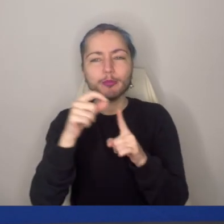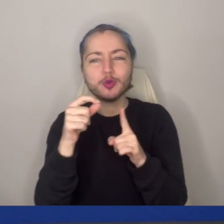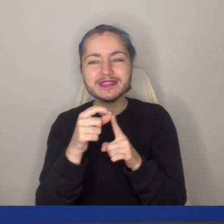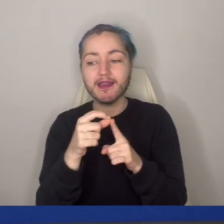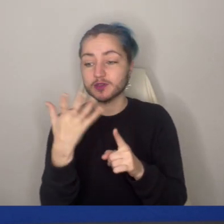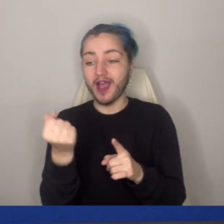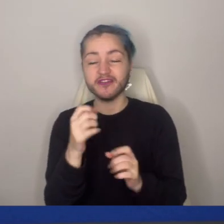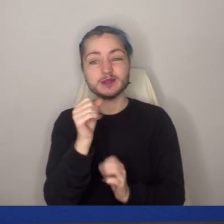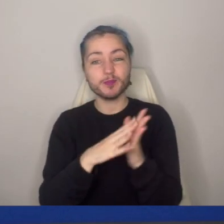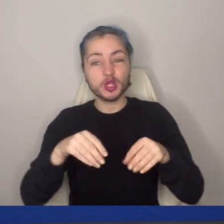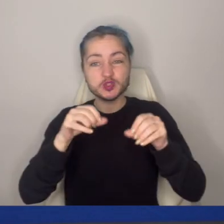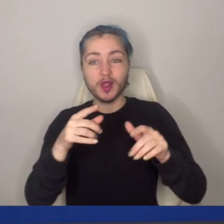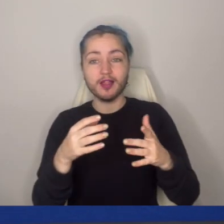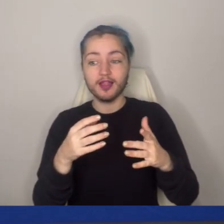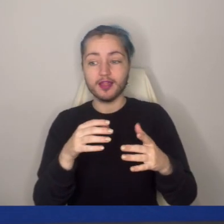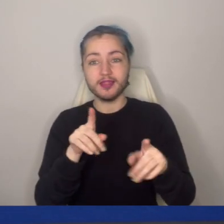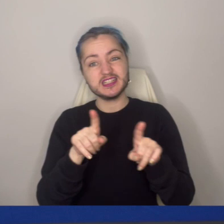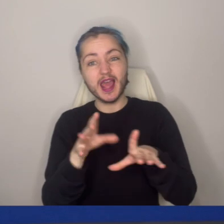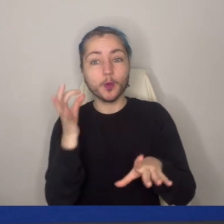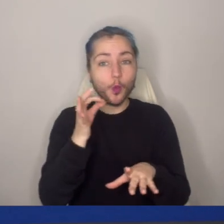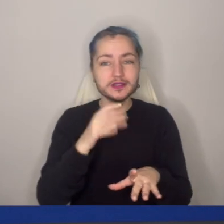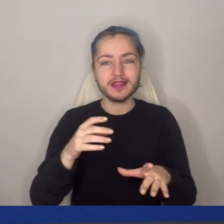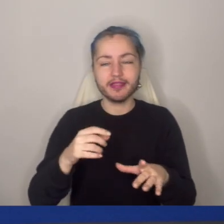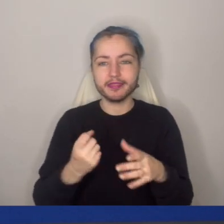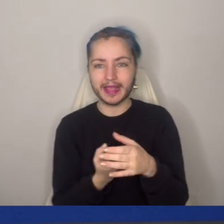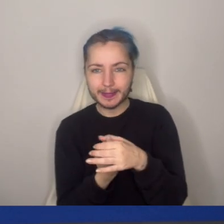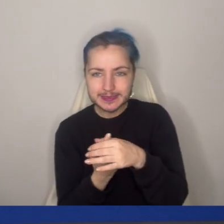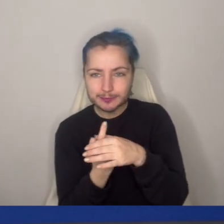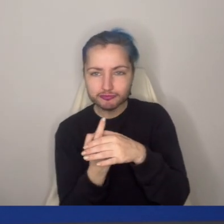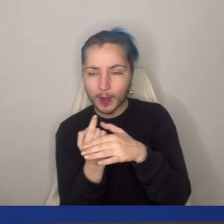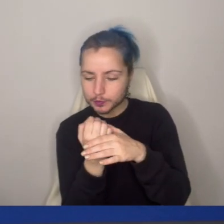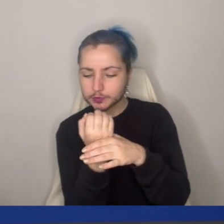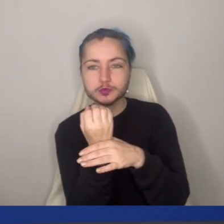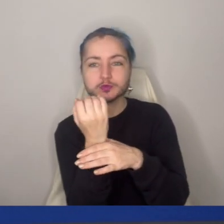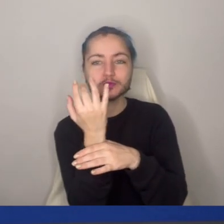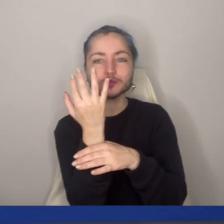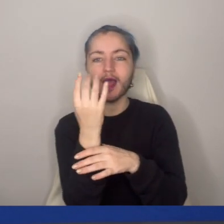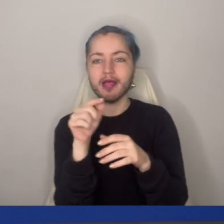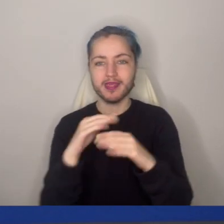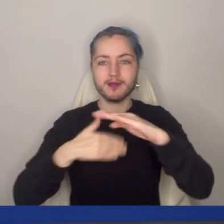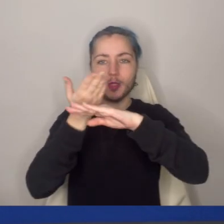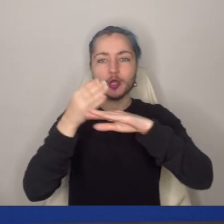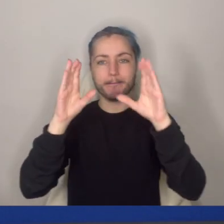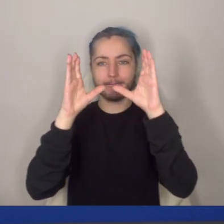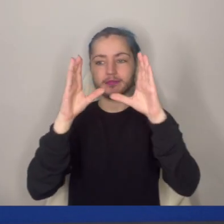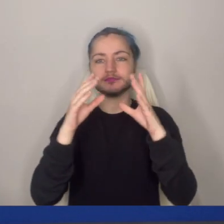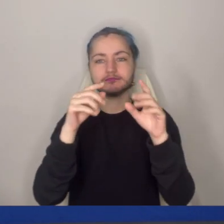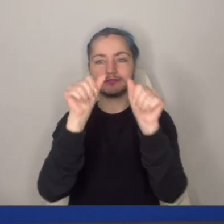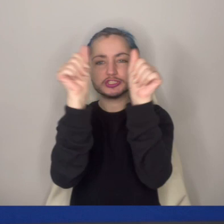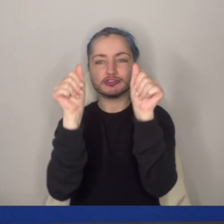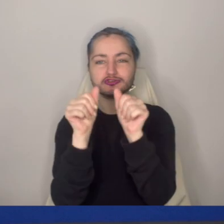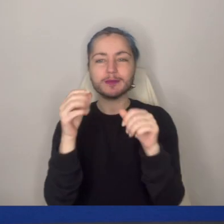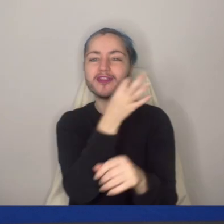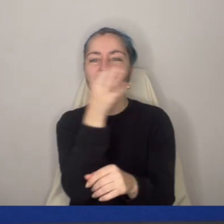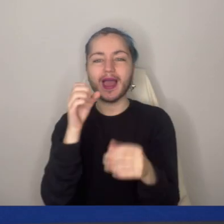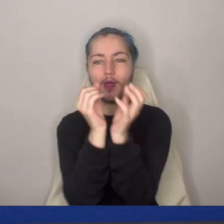then I have this fresh sprout coming out, and then finally the shape of the protea flower on top. And we're going to be layering all these